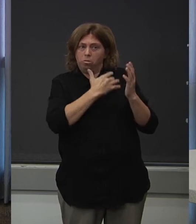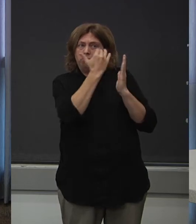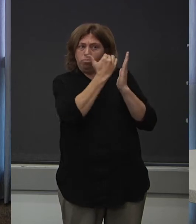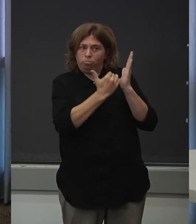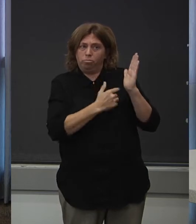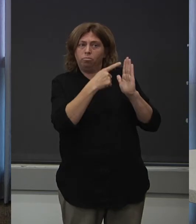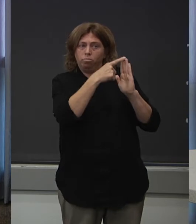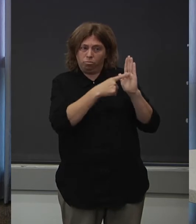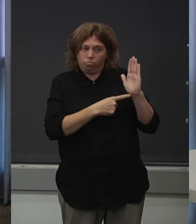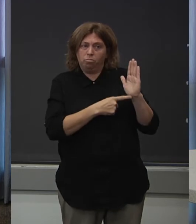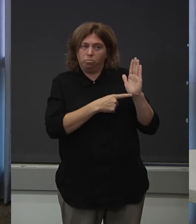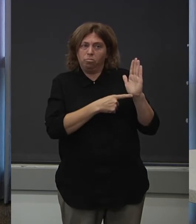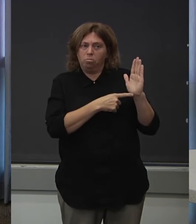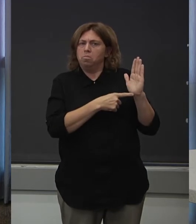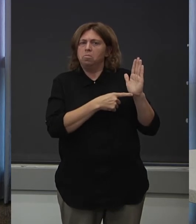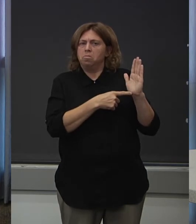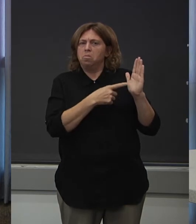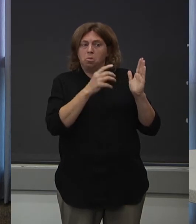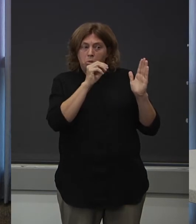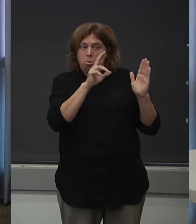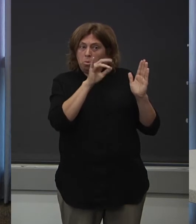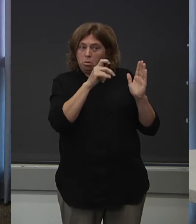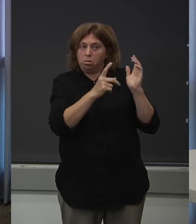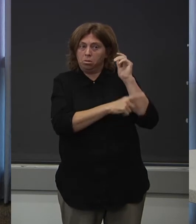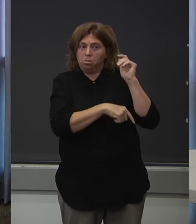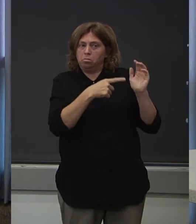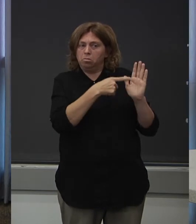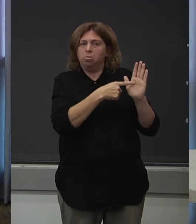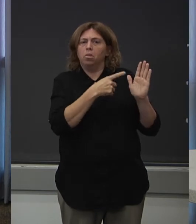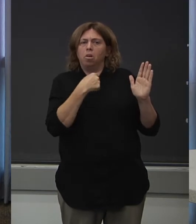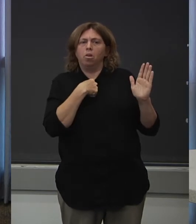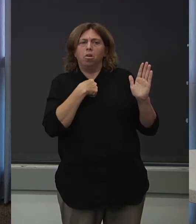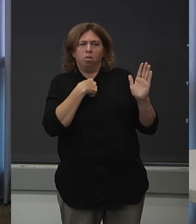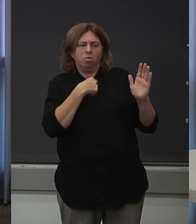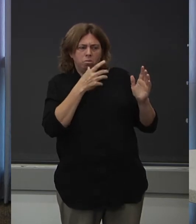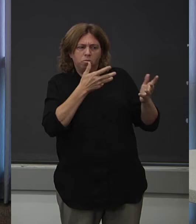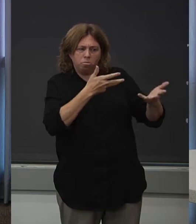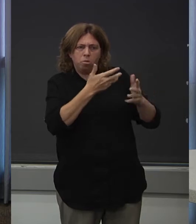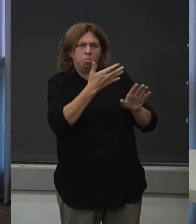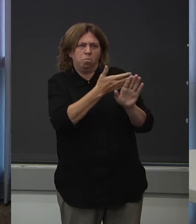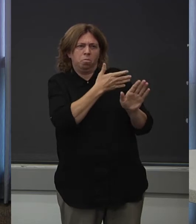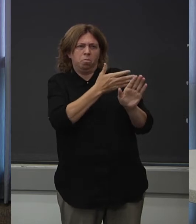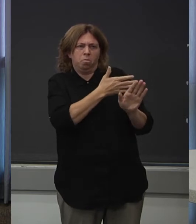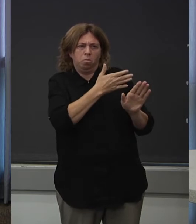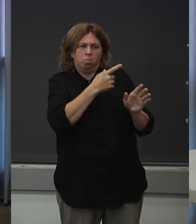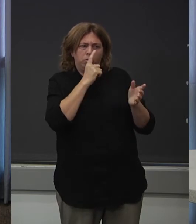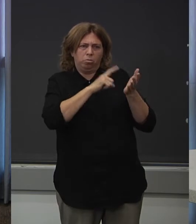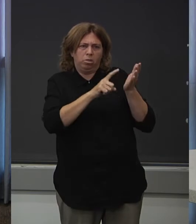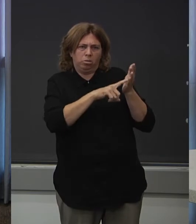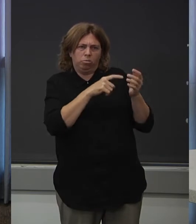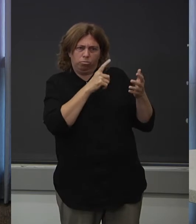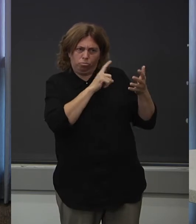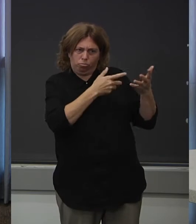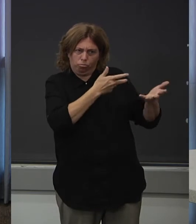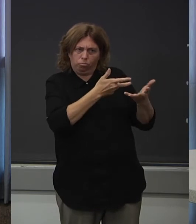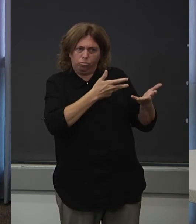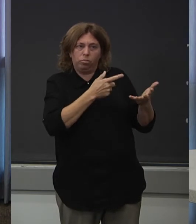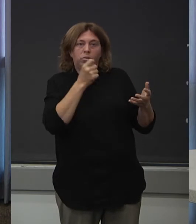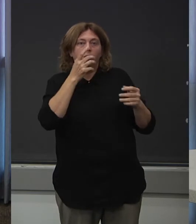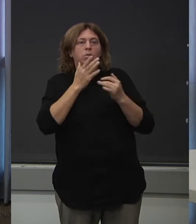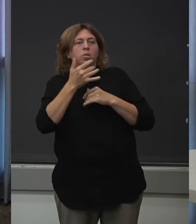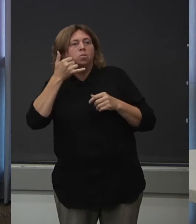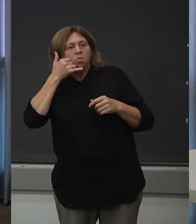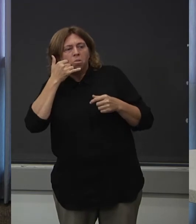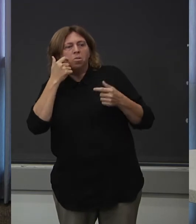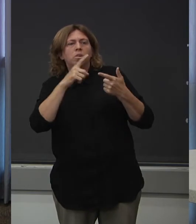them before there's going to be an inspection using what we call the phone and fax process, but that's really more likely to be